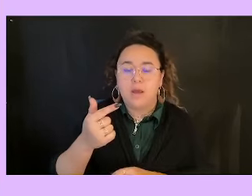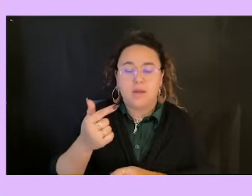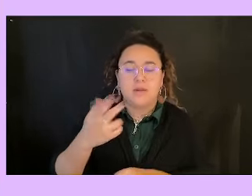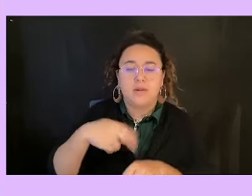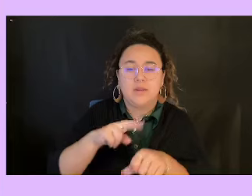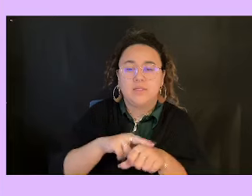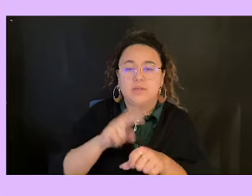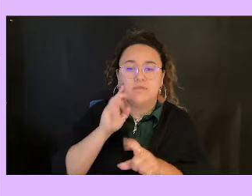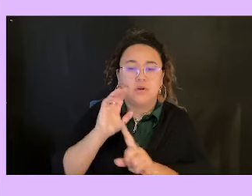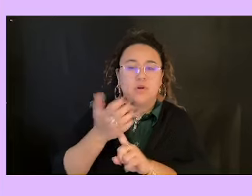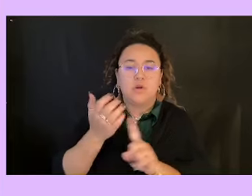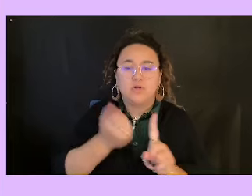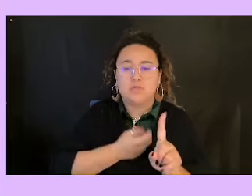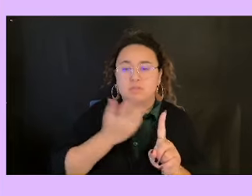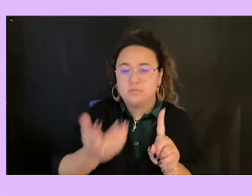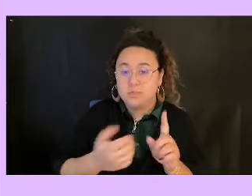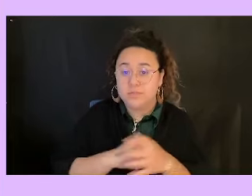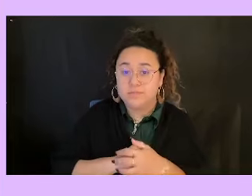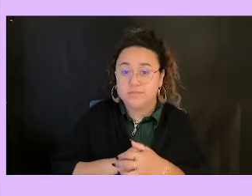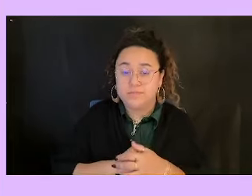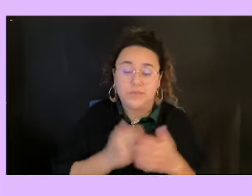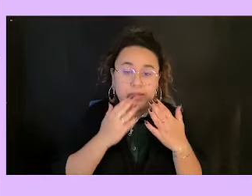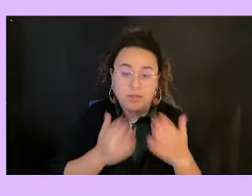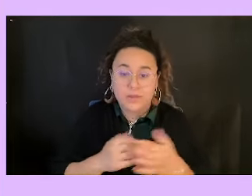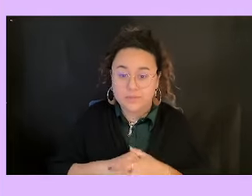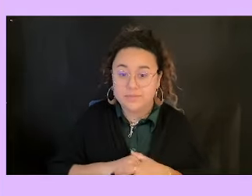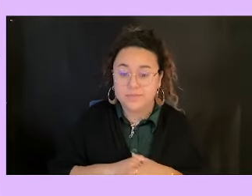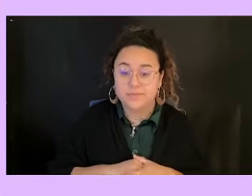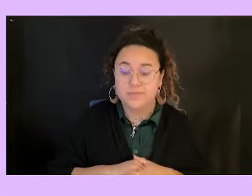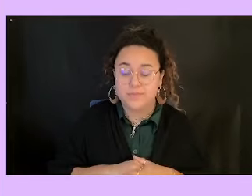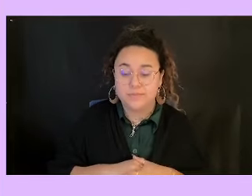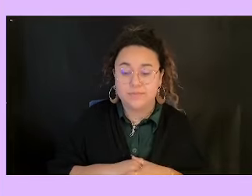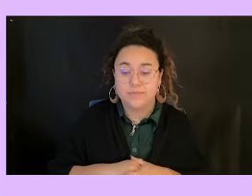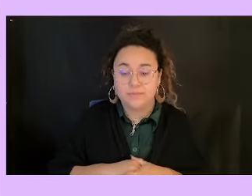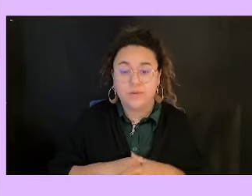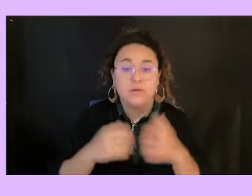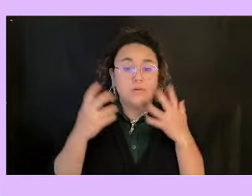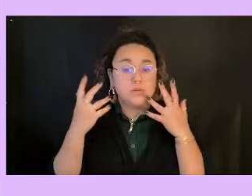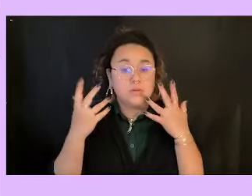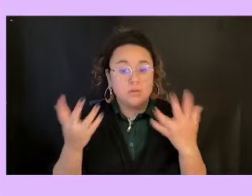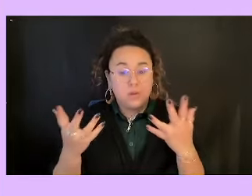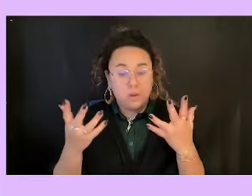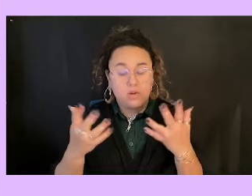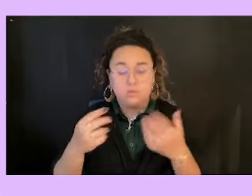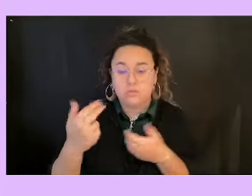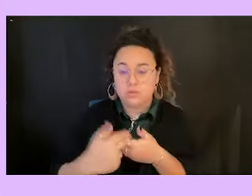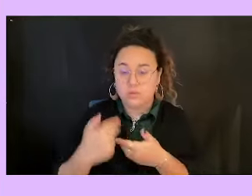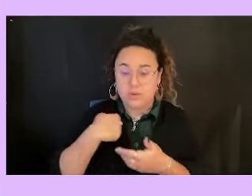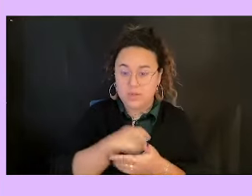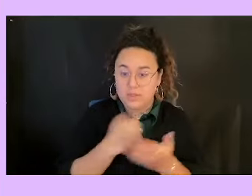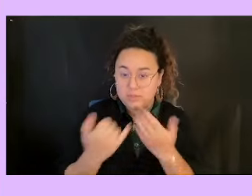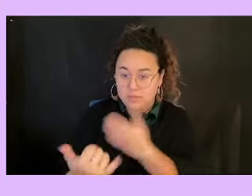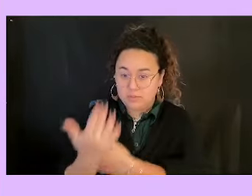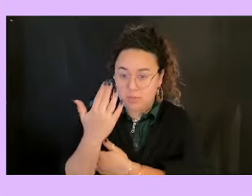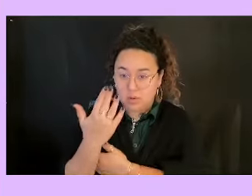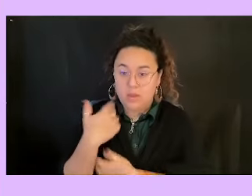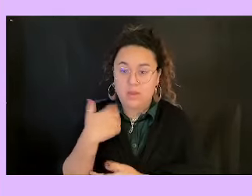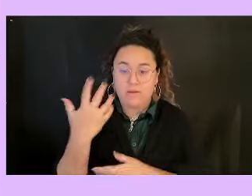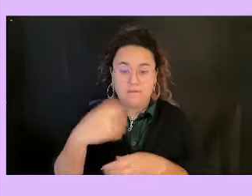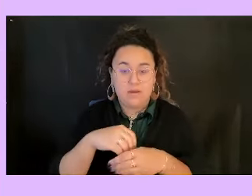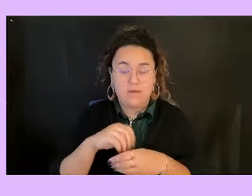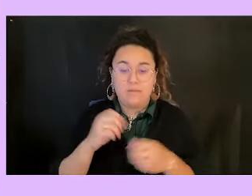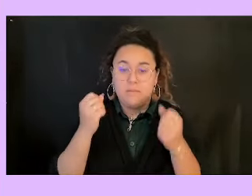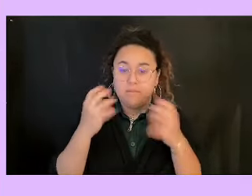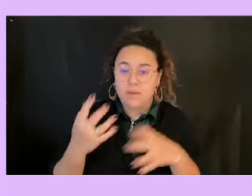expression. Thank you. So, you're joining us this morning as part of a